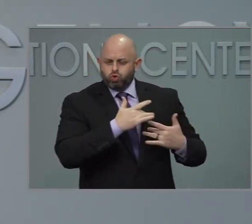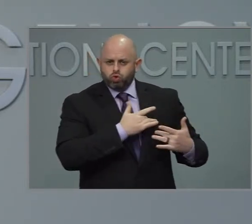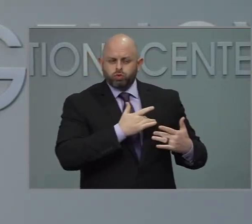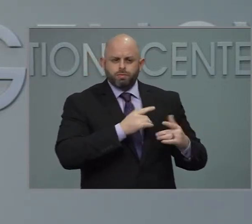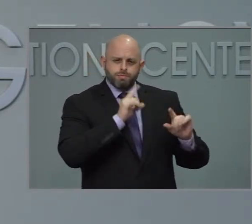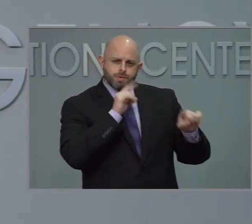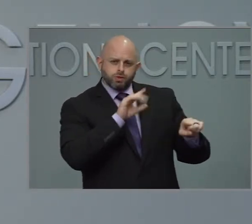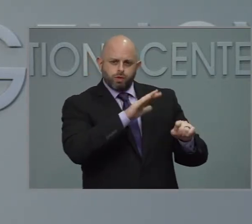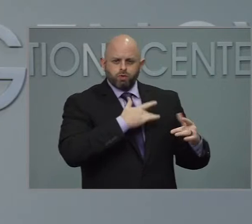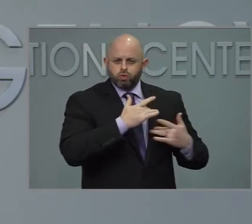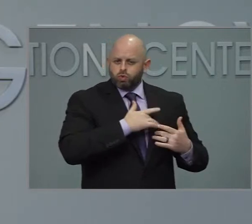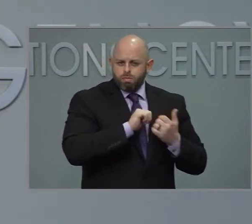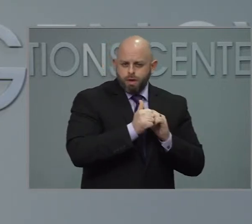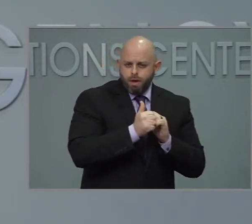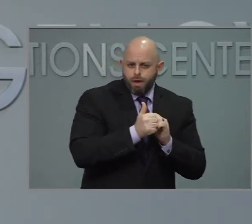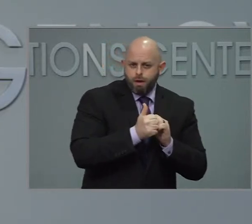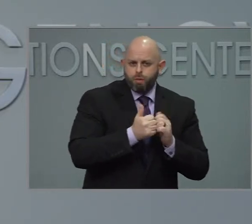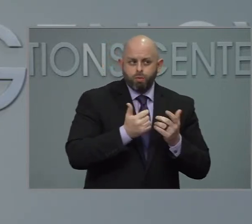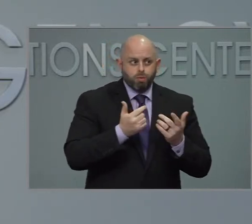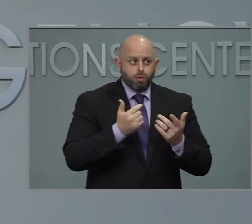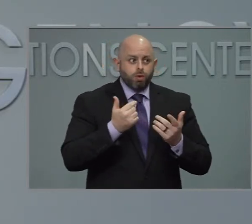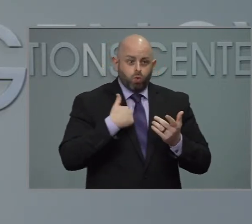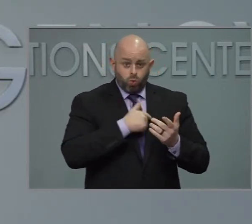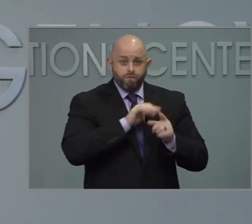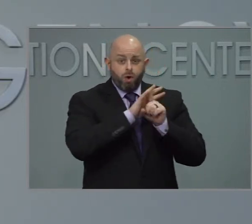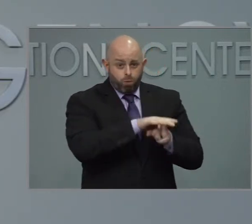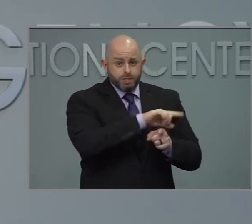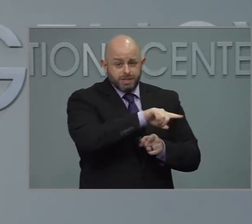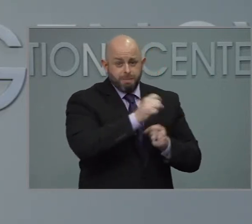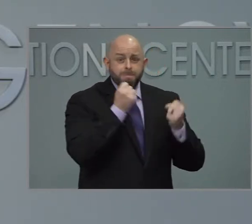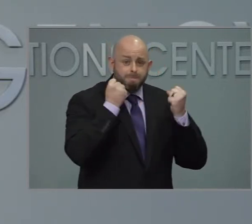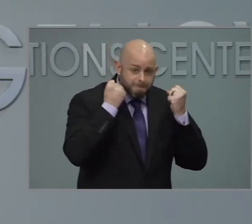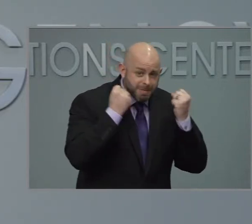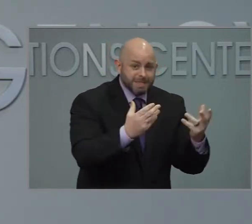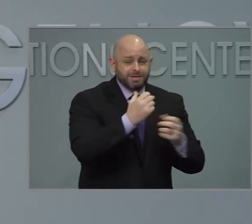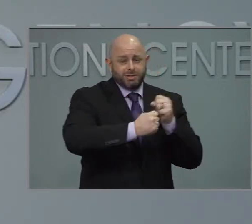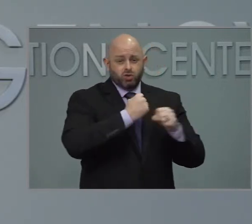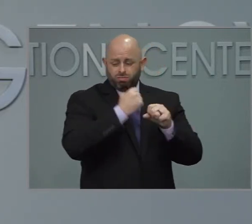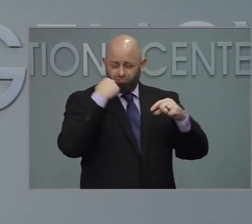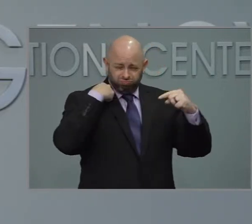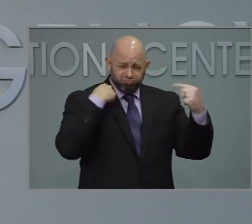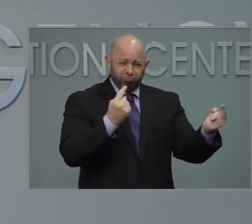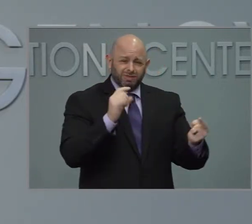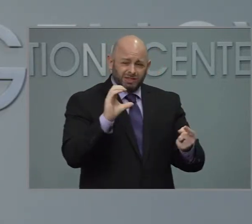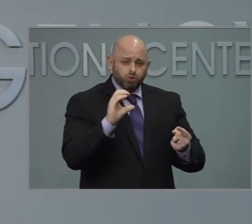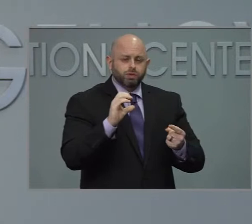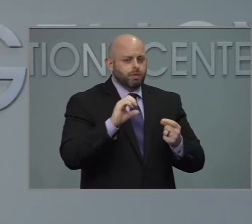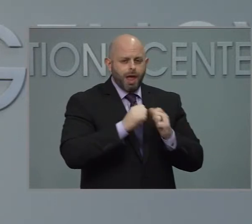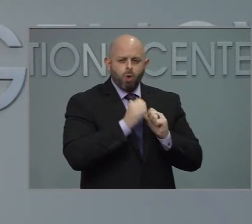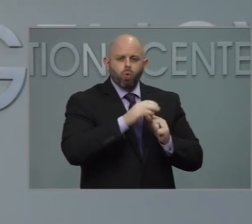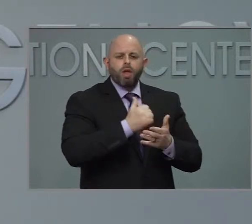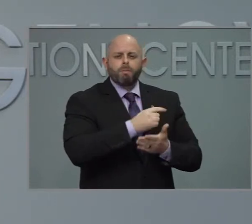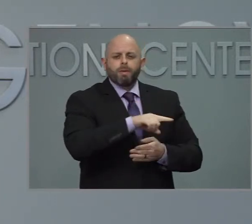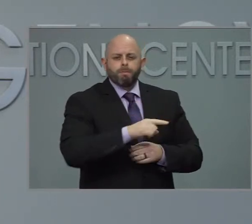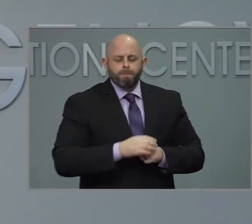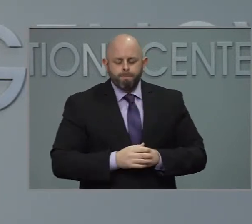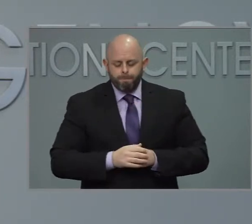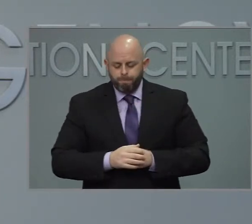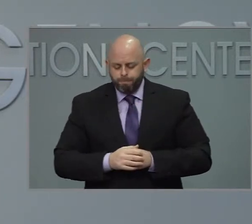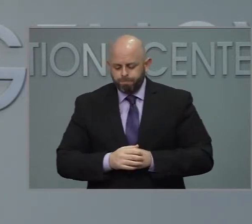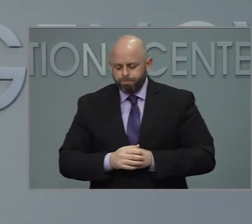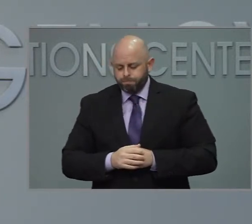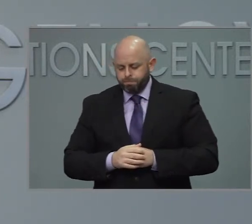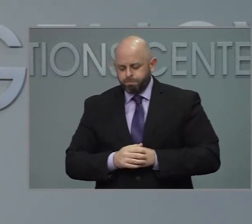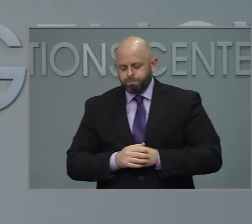Native Americans for obviously centuries now. Well, Ruben, thanks for bringing that up. I was just with the Commission on Indian Affairs